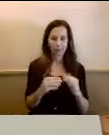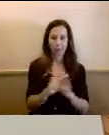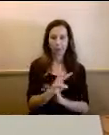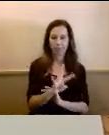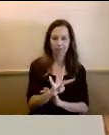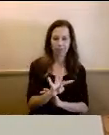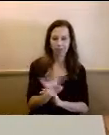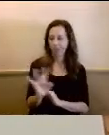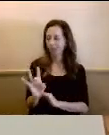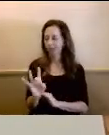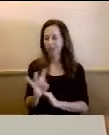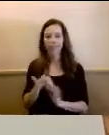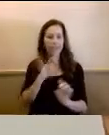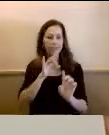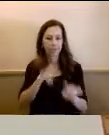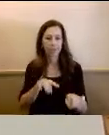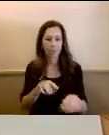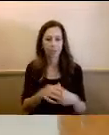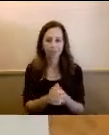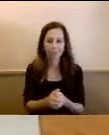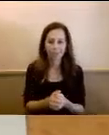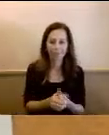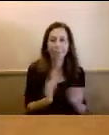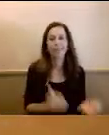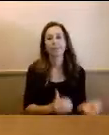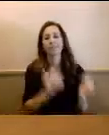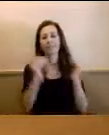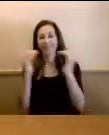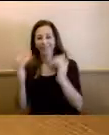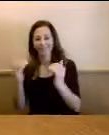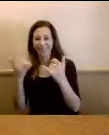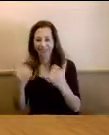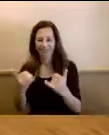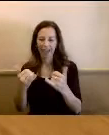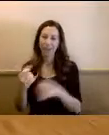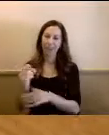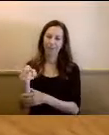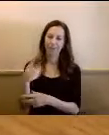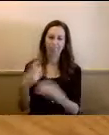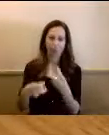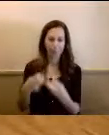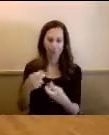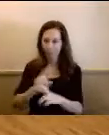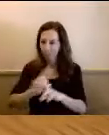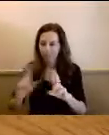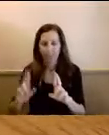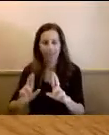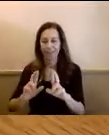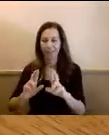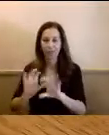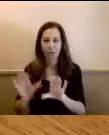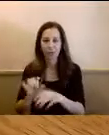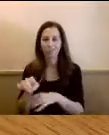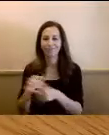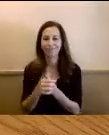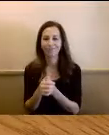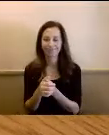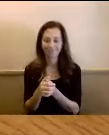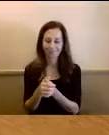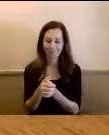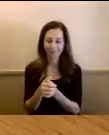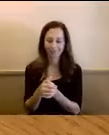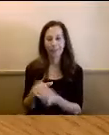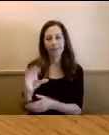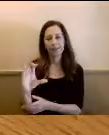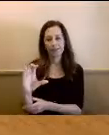64, so 8 is your solution. Now to that problem I was so anxious to do. So we've